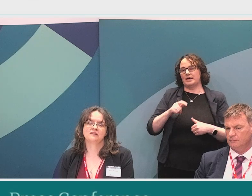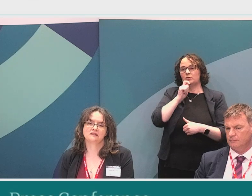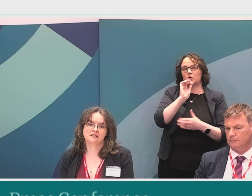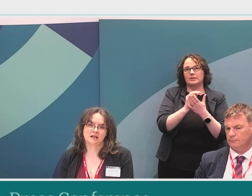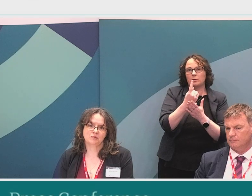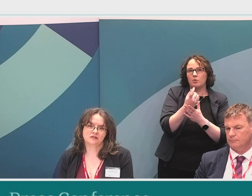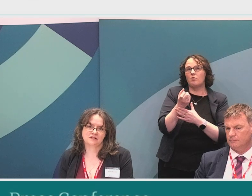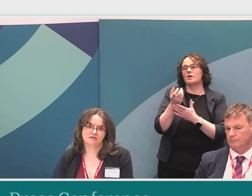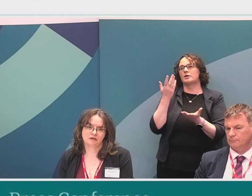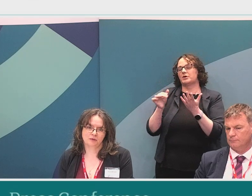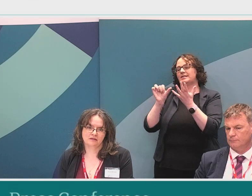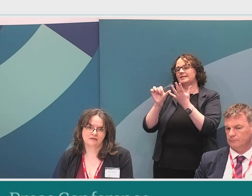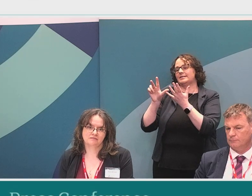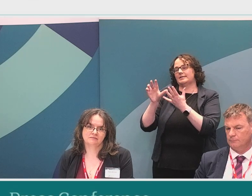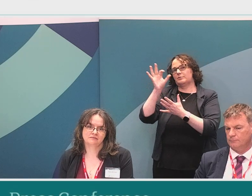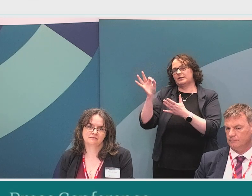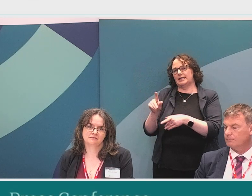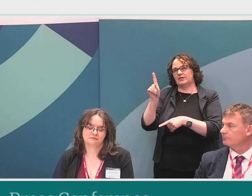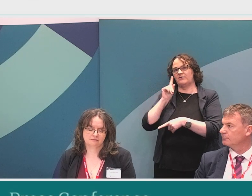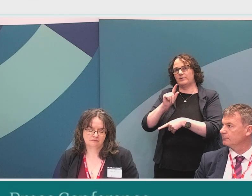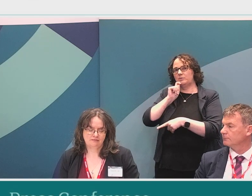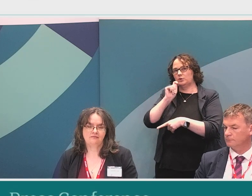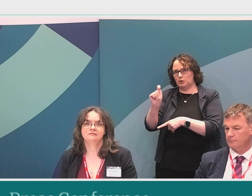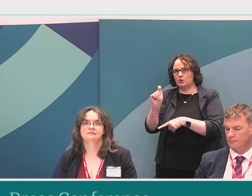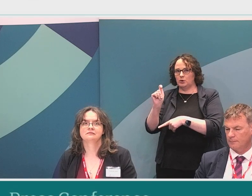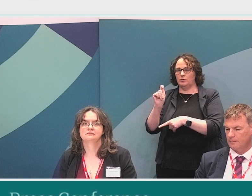with 68% of females.